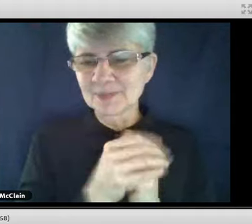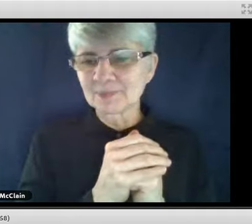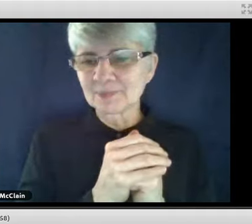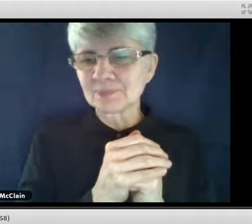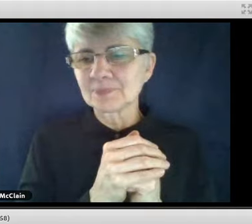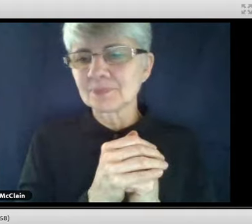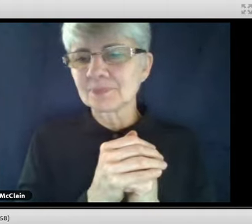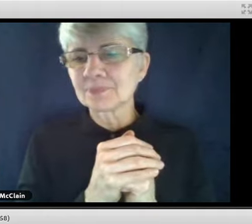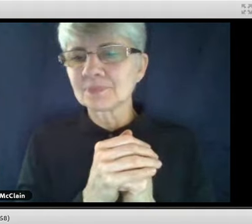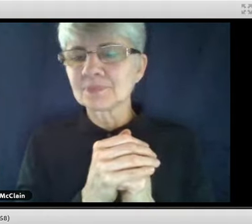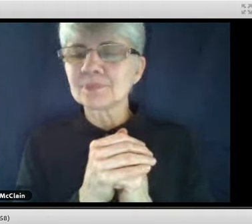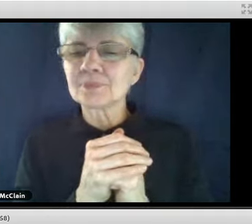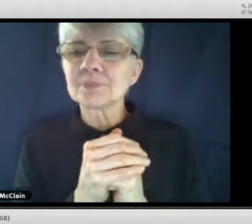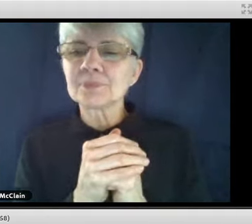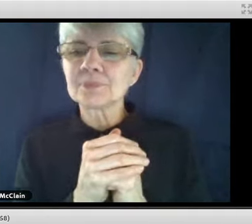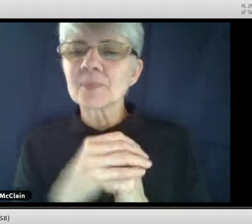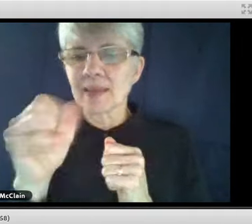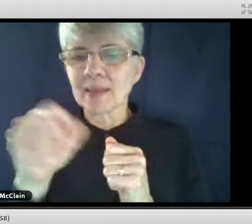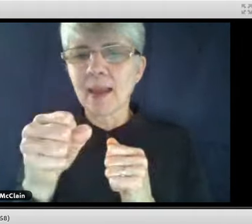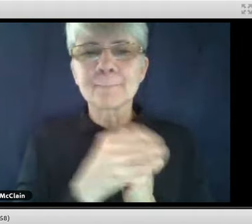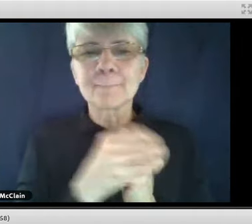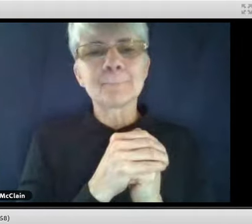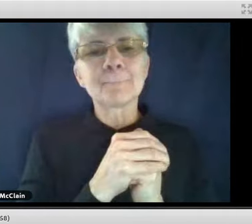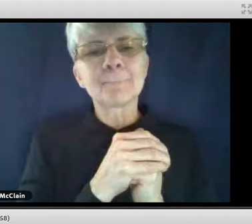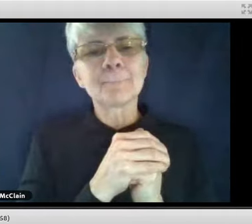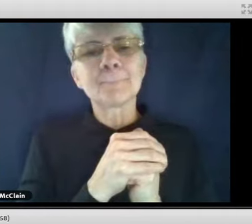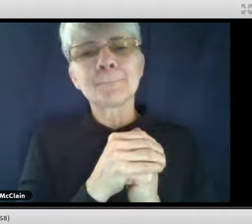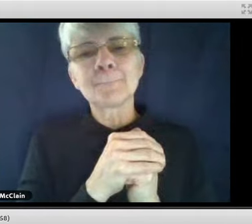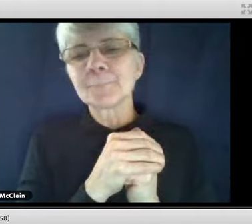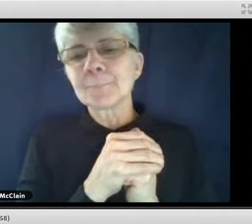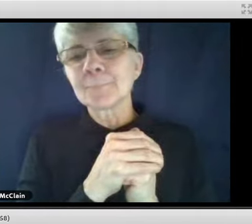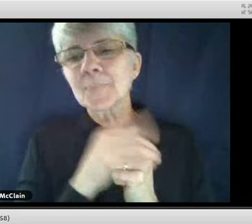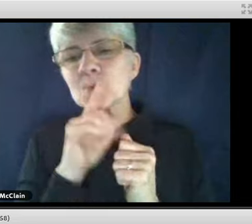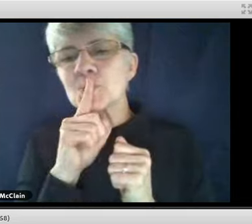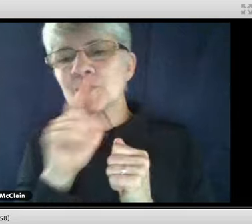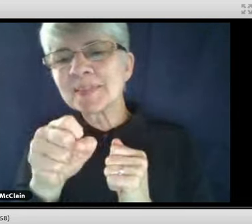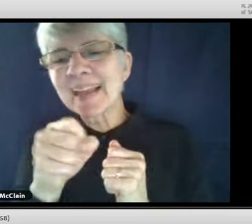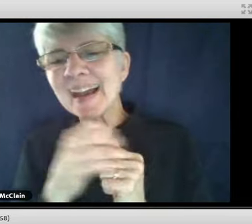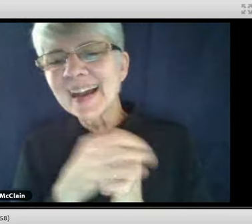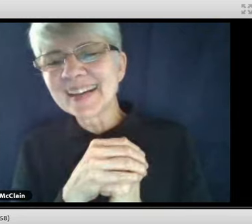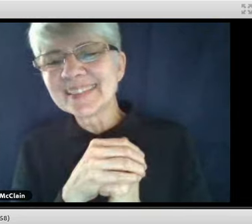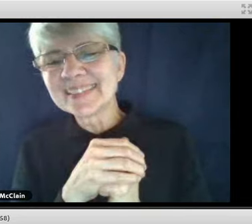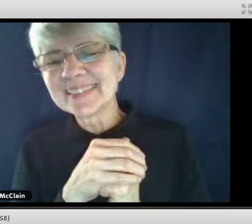tangent a little bit there. Yeah, a little bit.